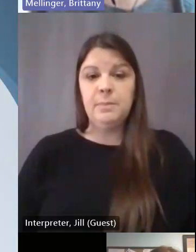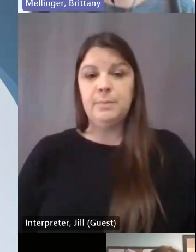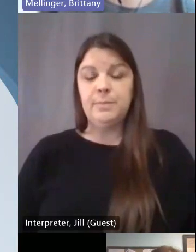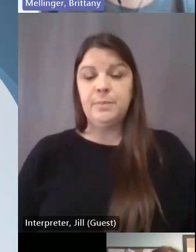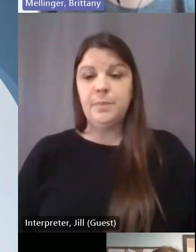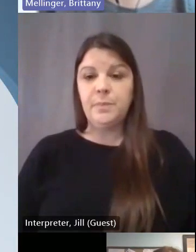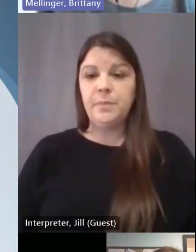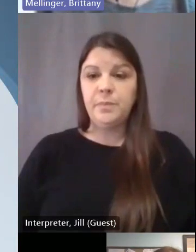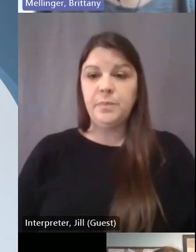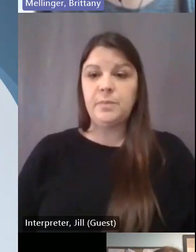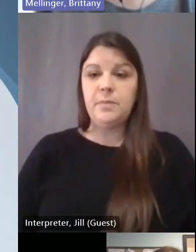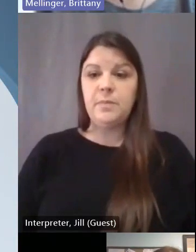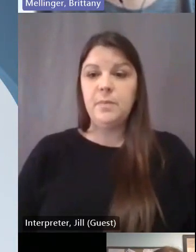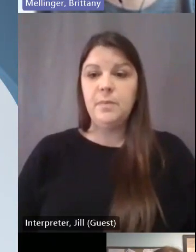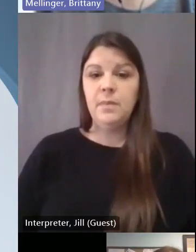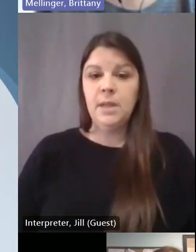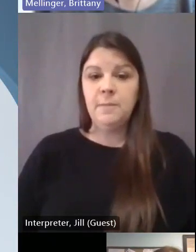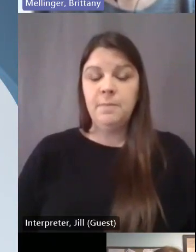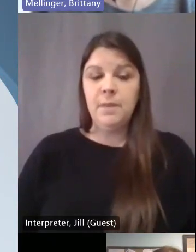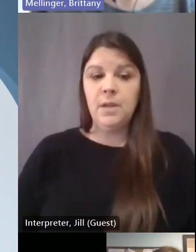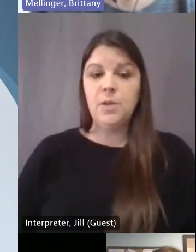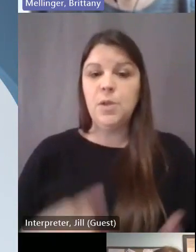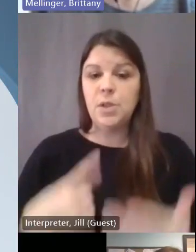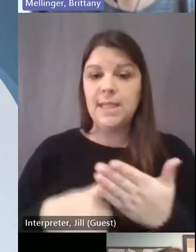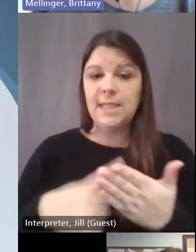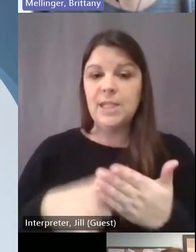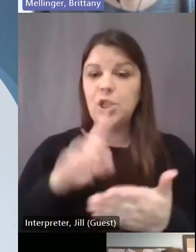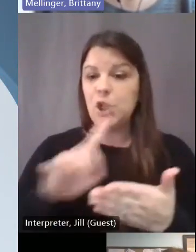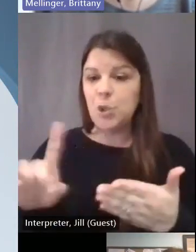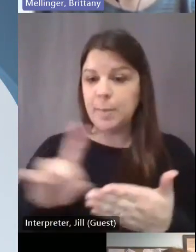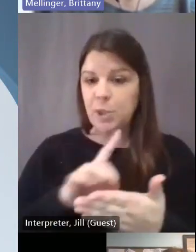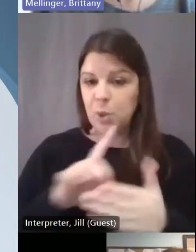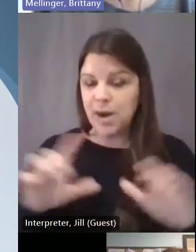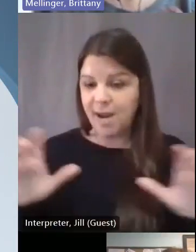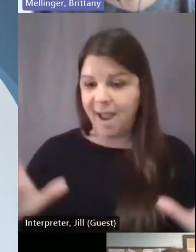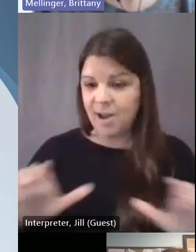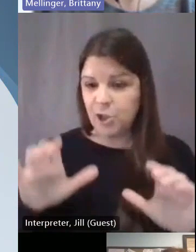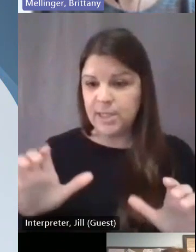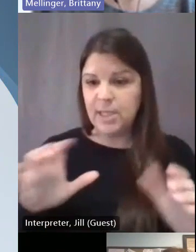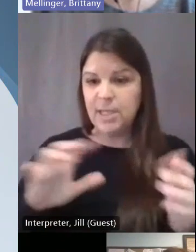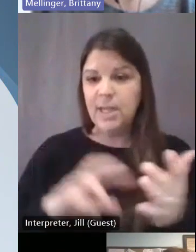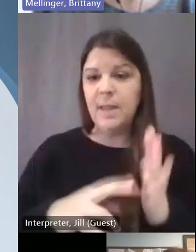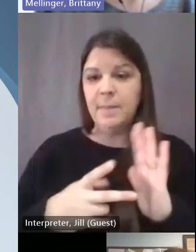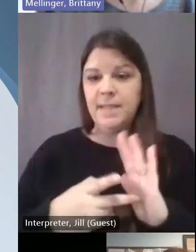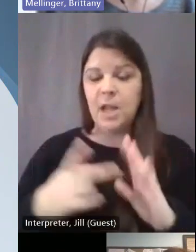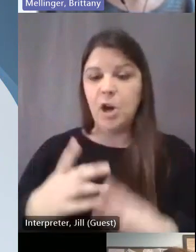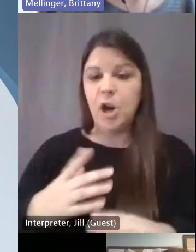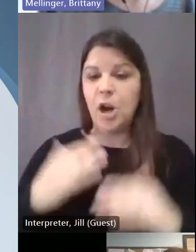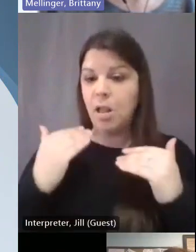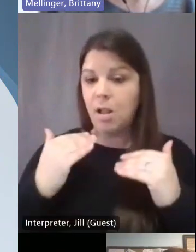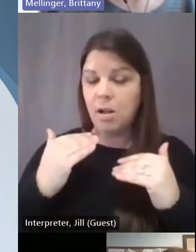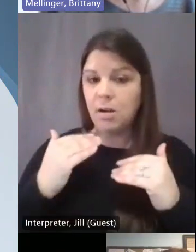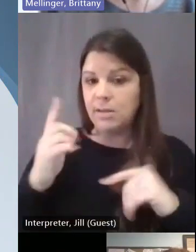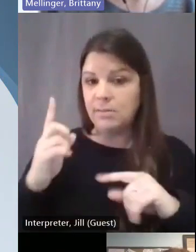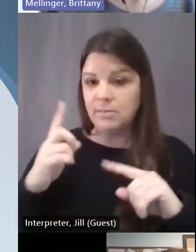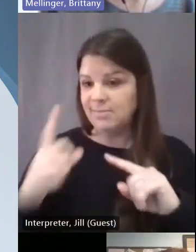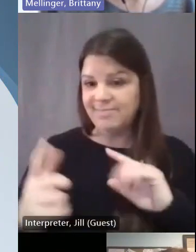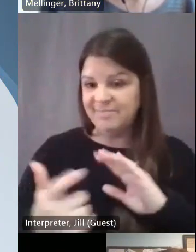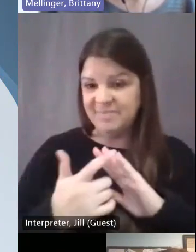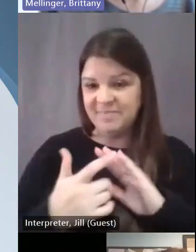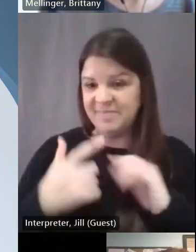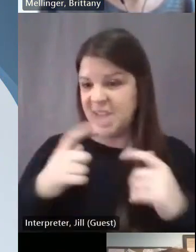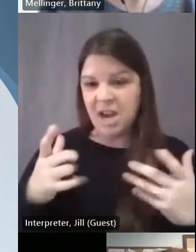All right, so we're going to move on to discuss discriminatory actions. So these are actions that are prohibited on the basis of someone's protected